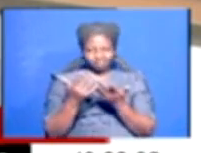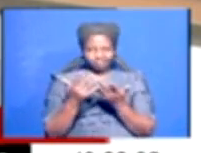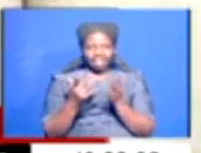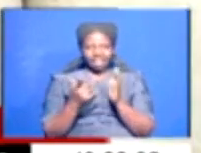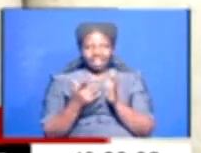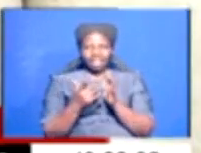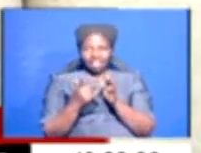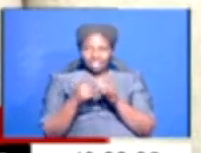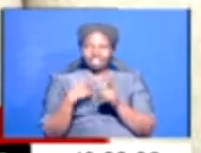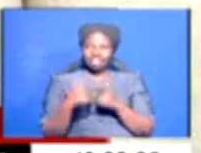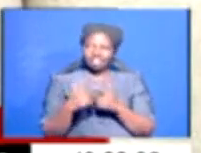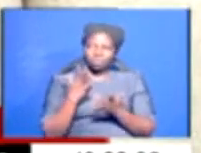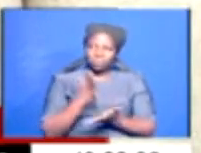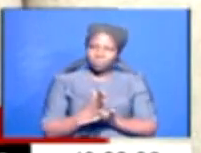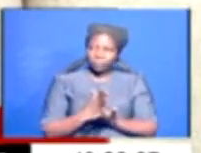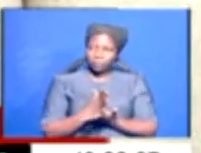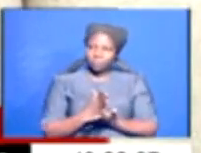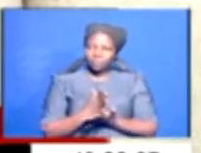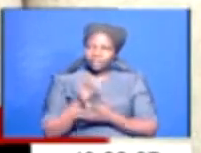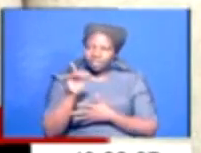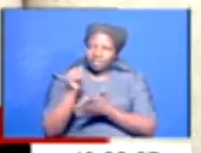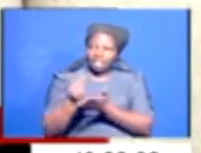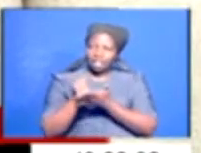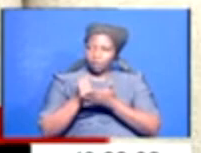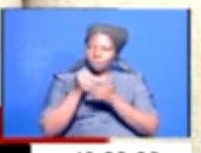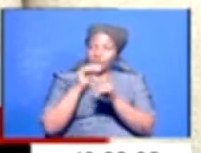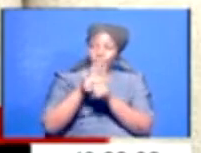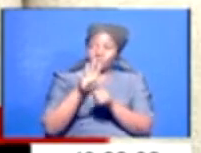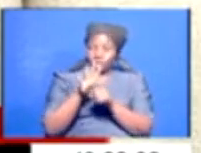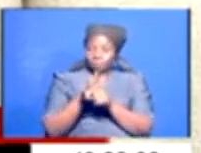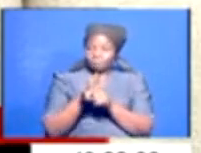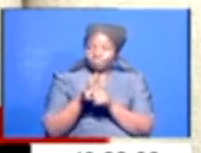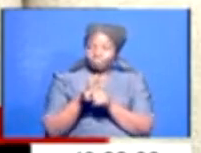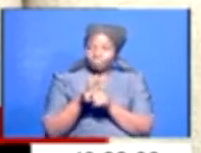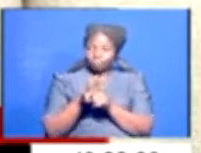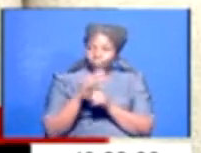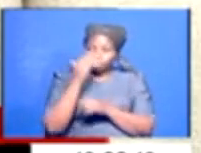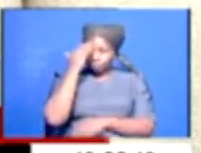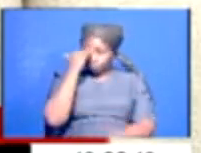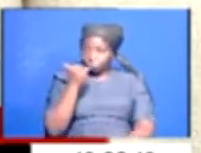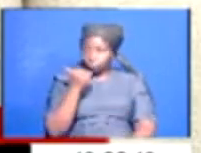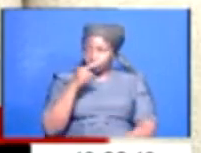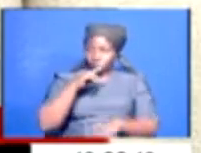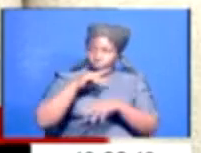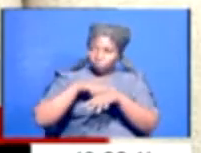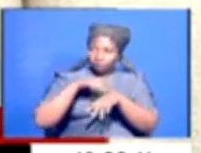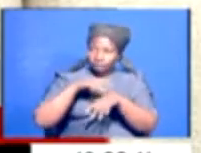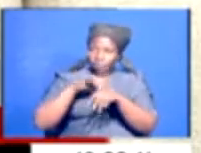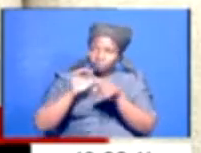actually it really helped me, because when the COVID